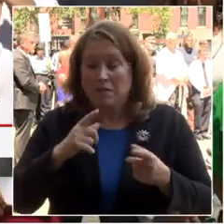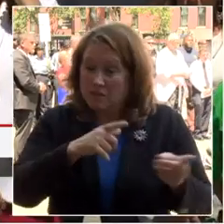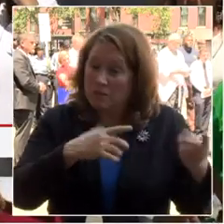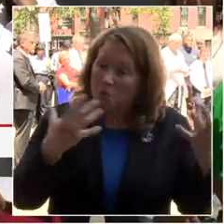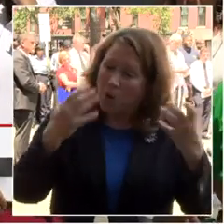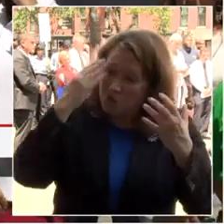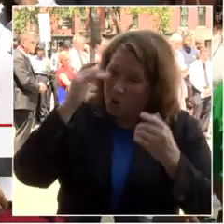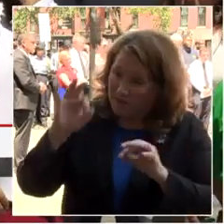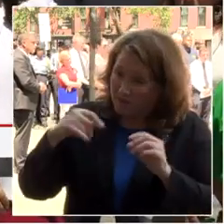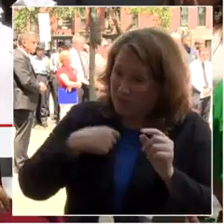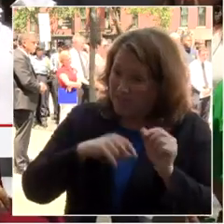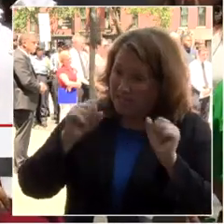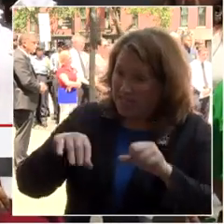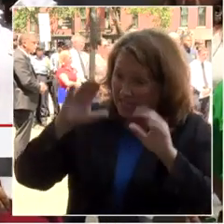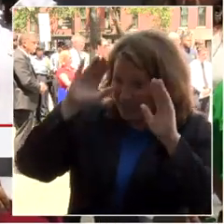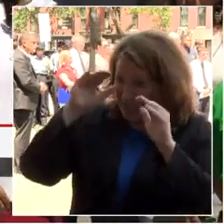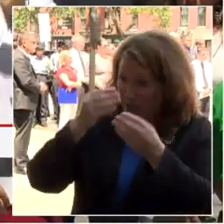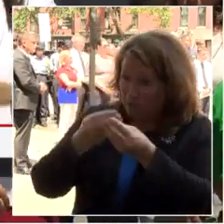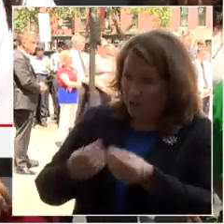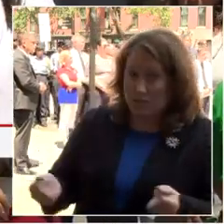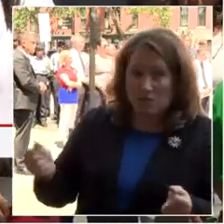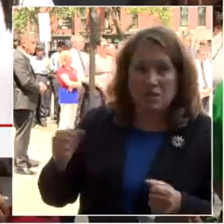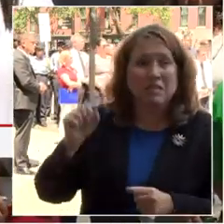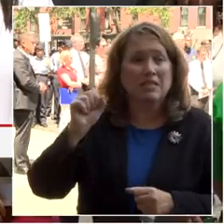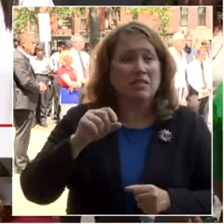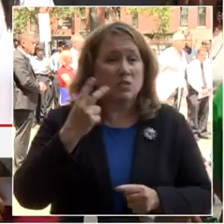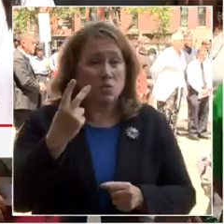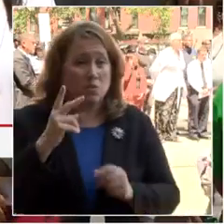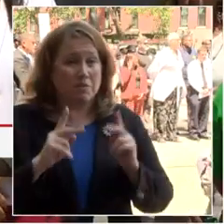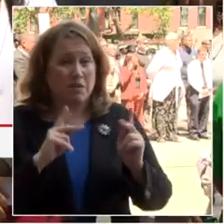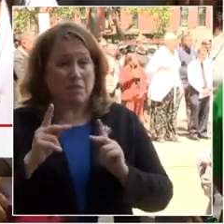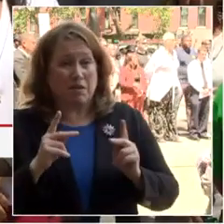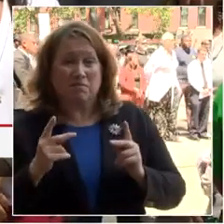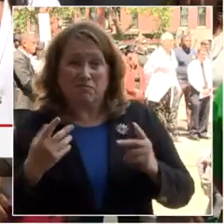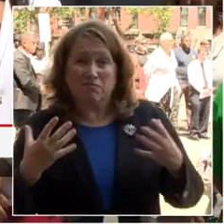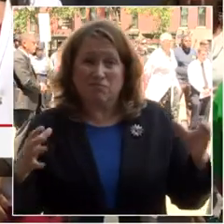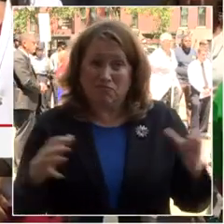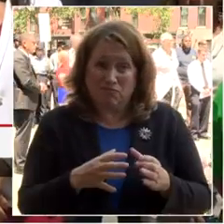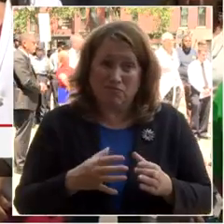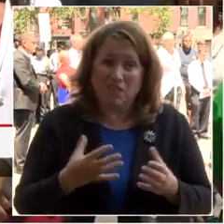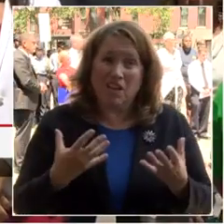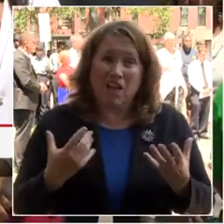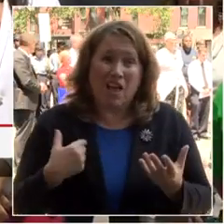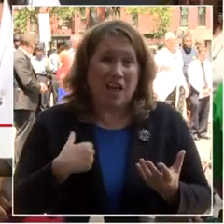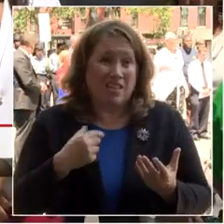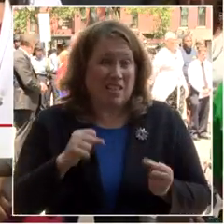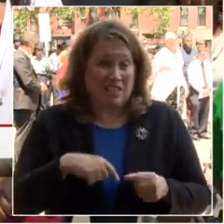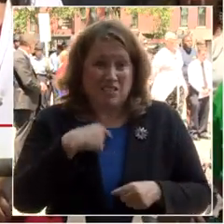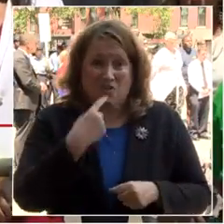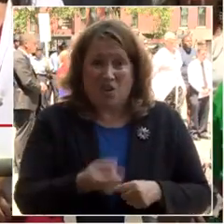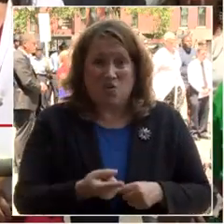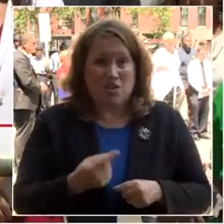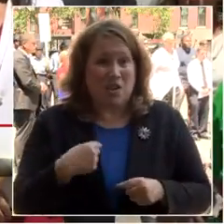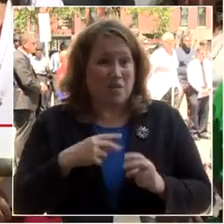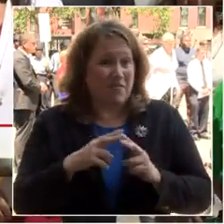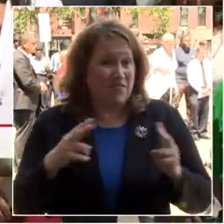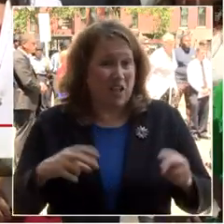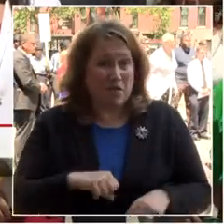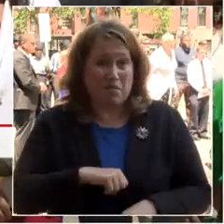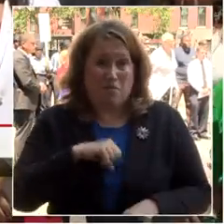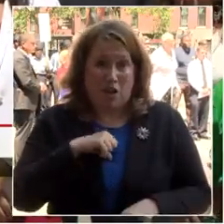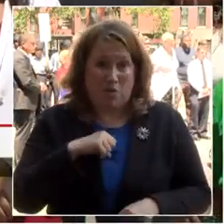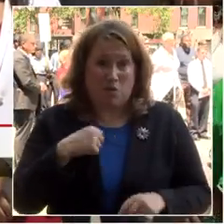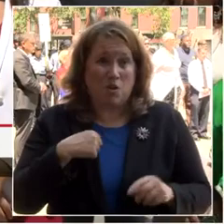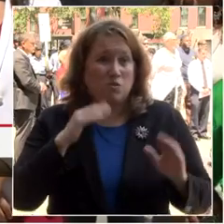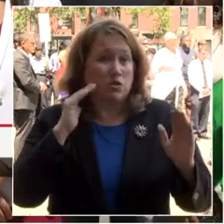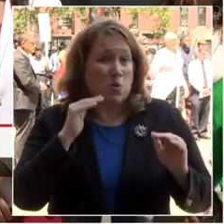contract? This is two parties at the table. So I can tell you I'm very, very proud. I was hoping that